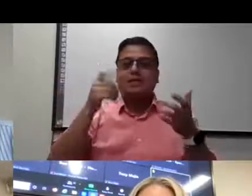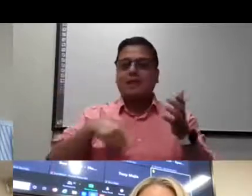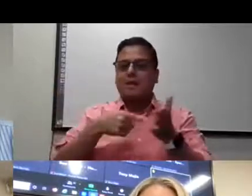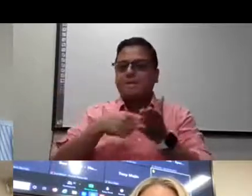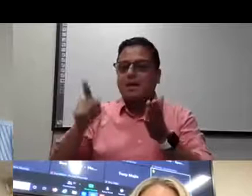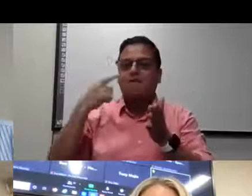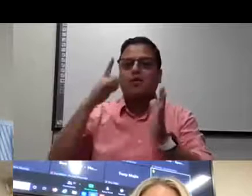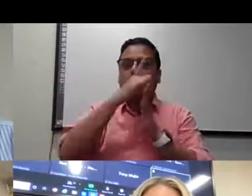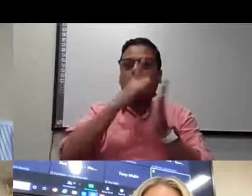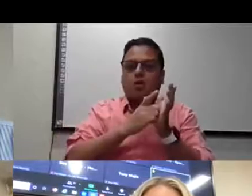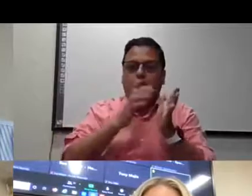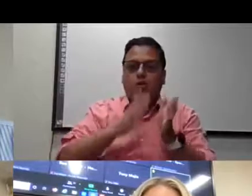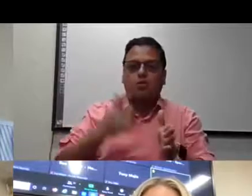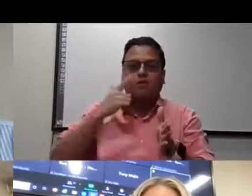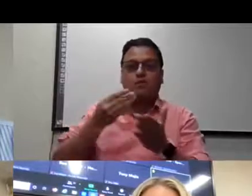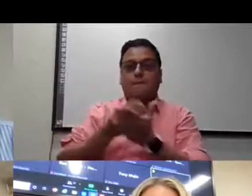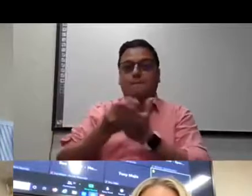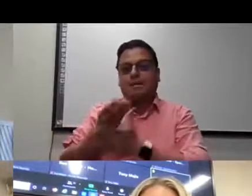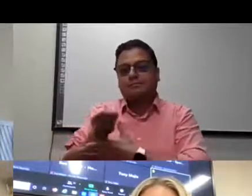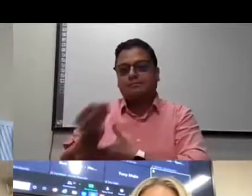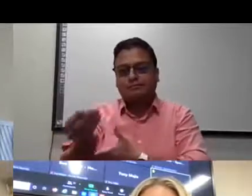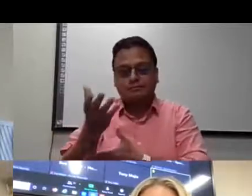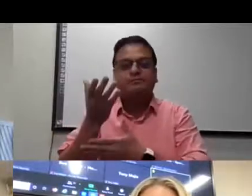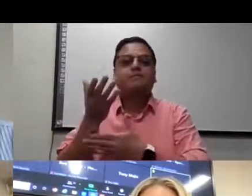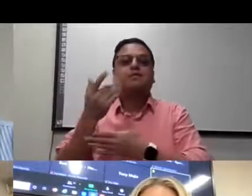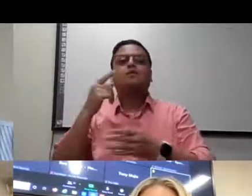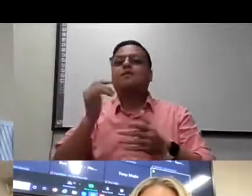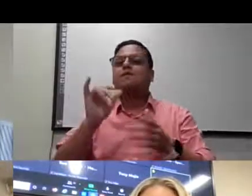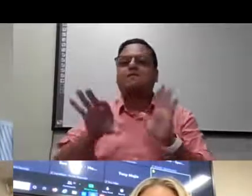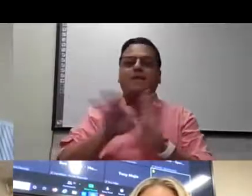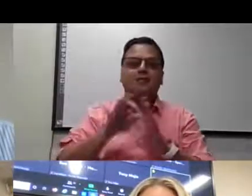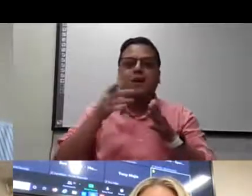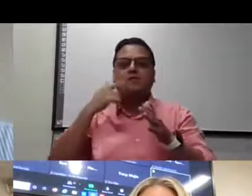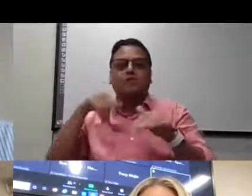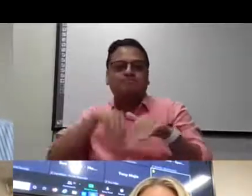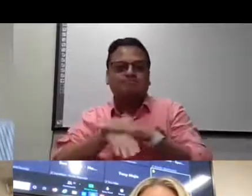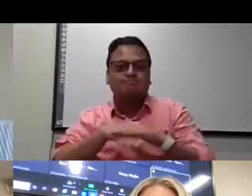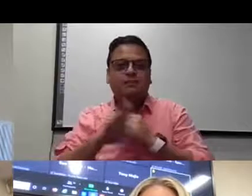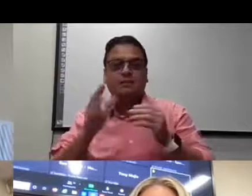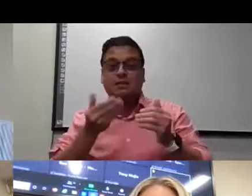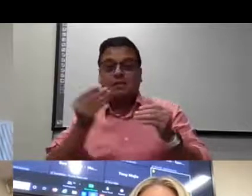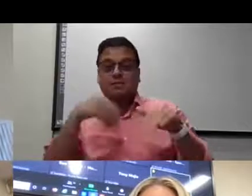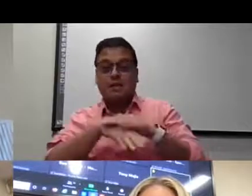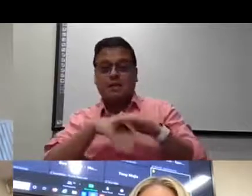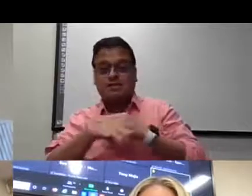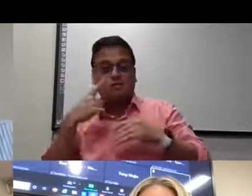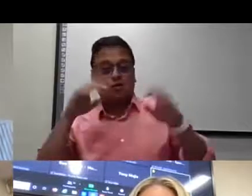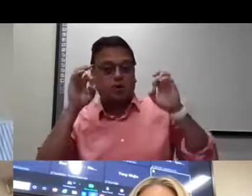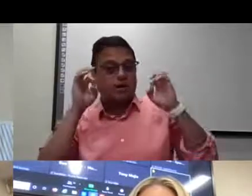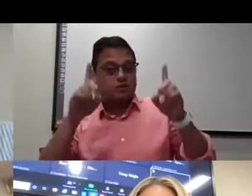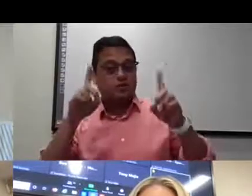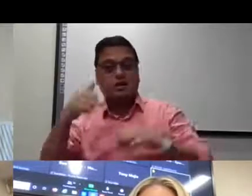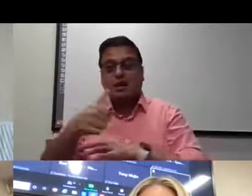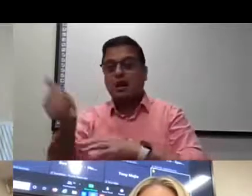lawyer to get them these settlements, to find those loopholes? Does that get them access to education that